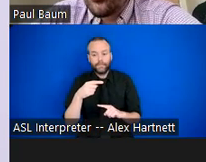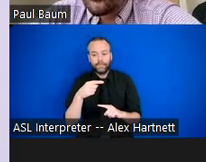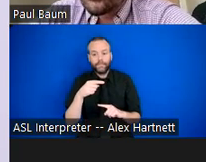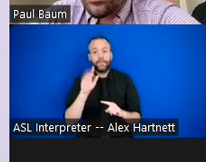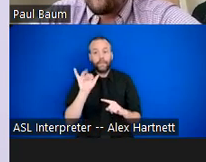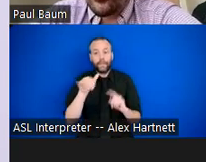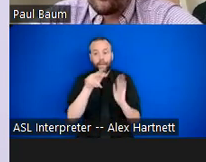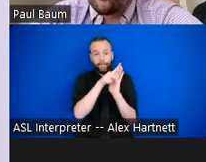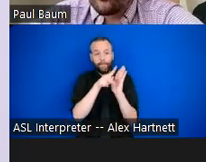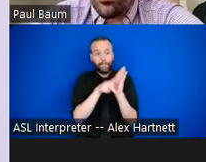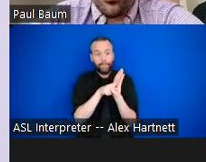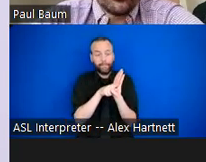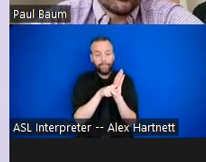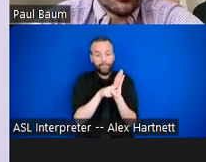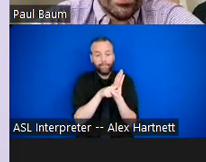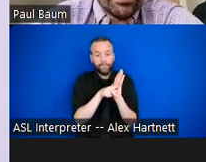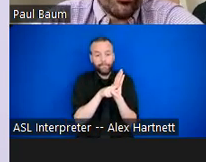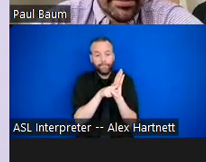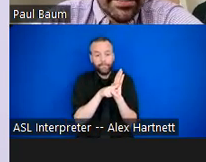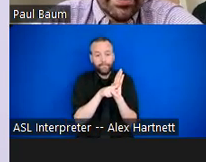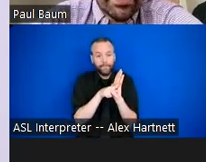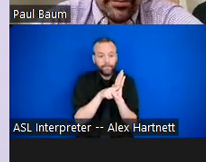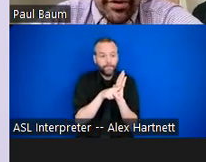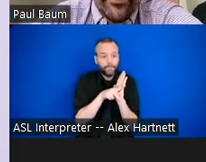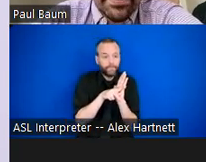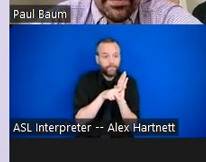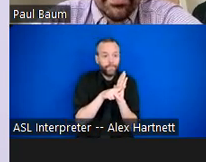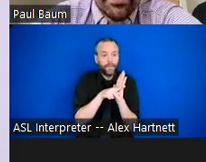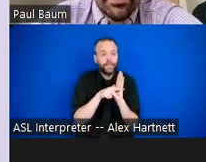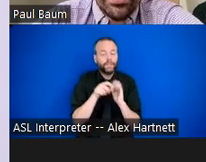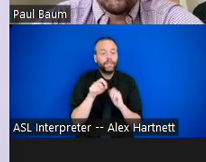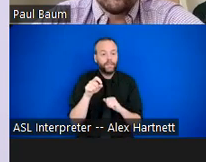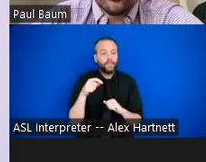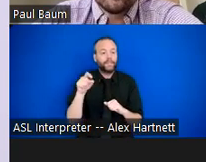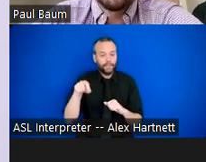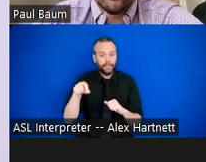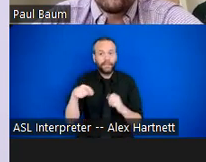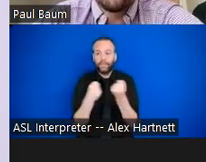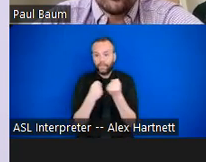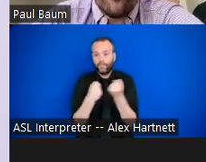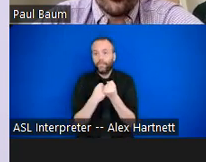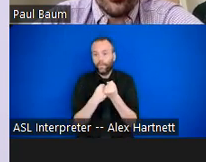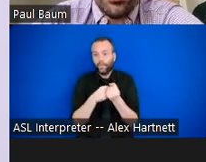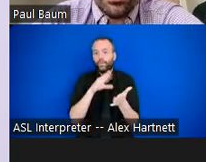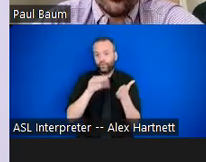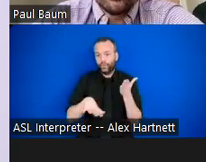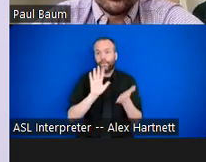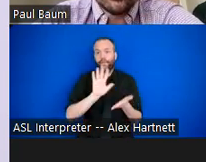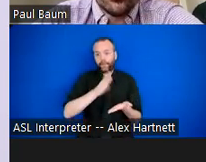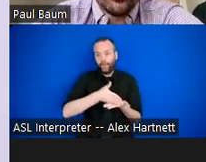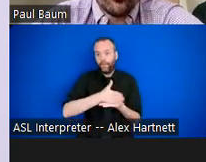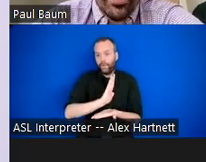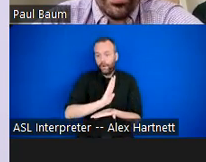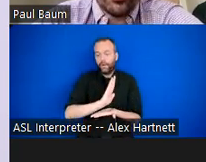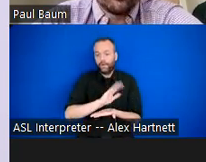contravening state and federal law designed to protect student privacy. He urged Governor Newsom to sign